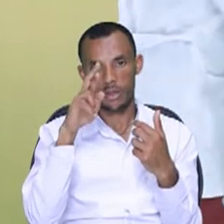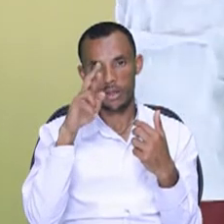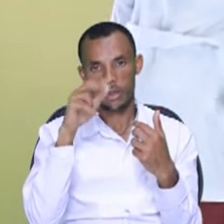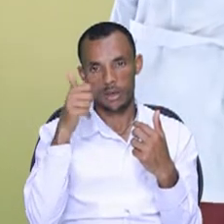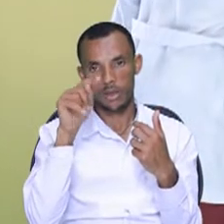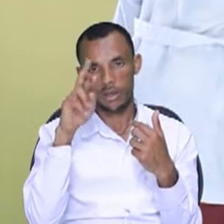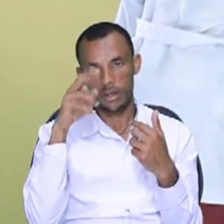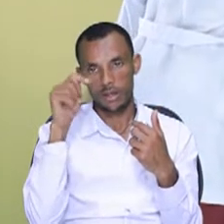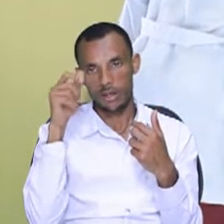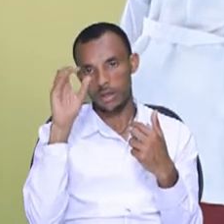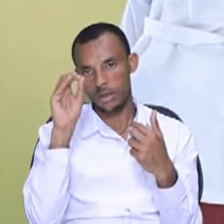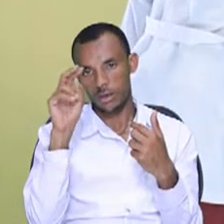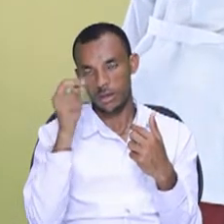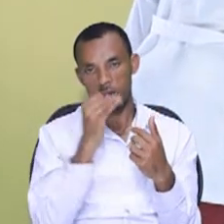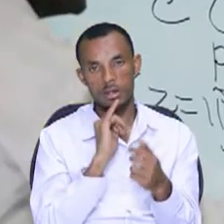electronic configuration is